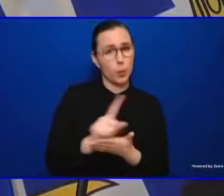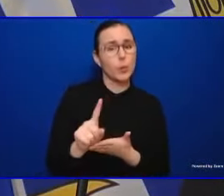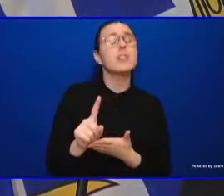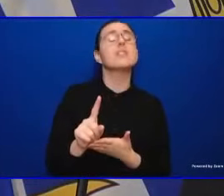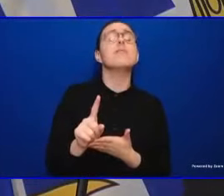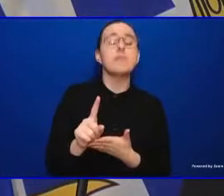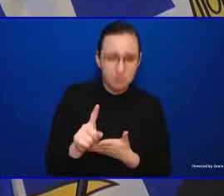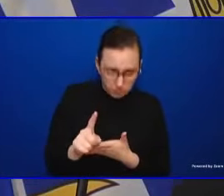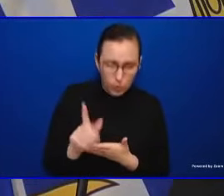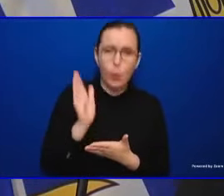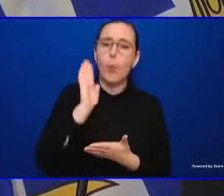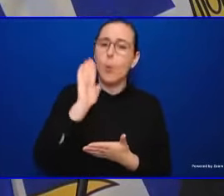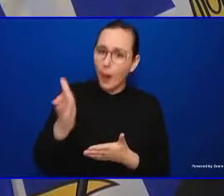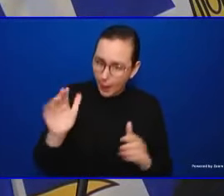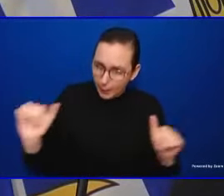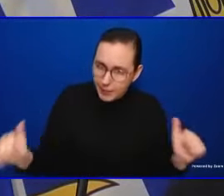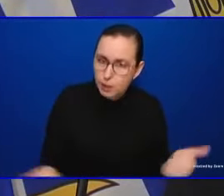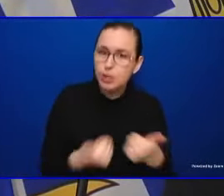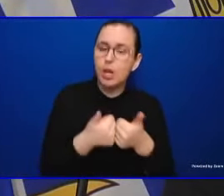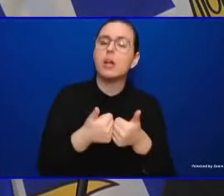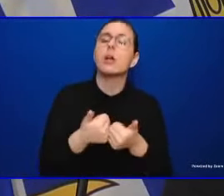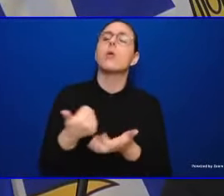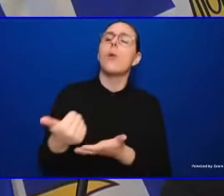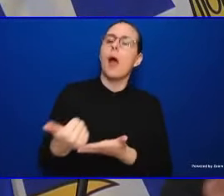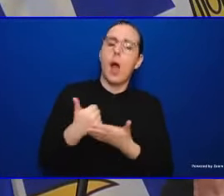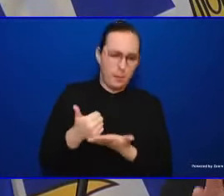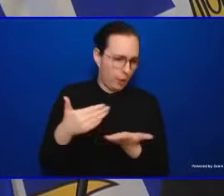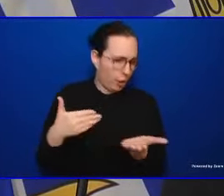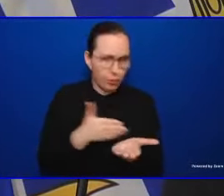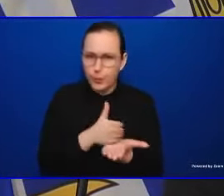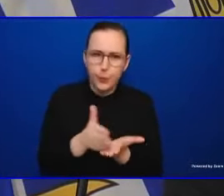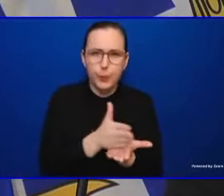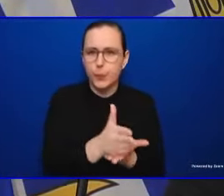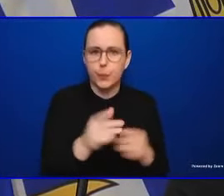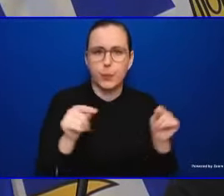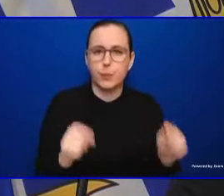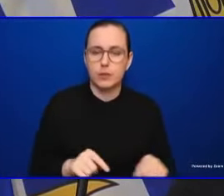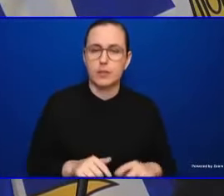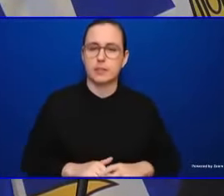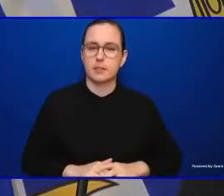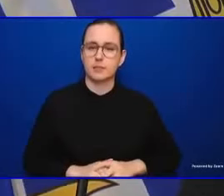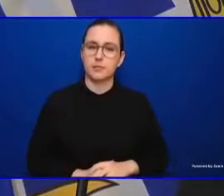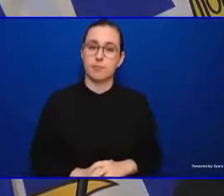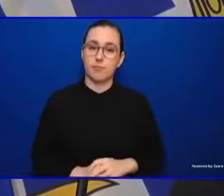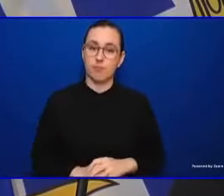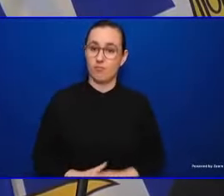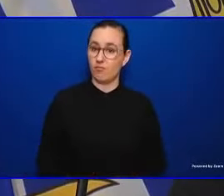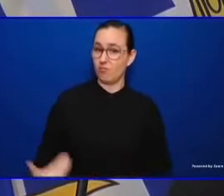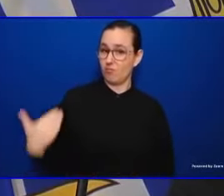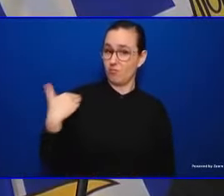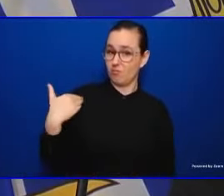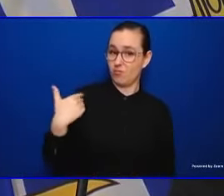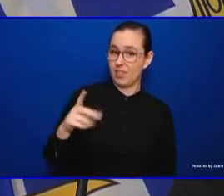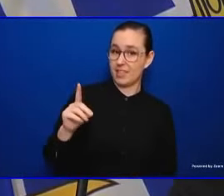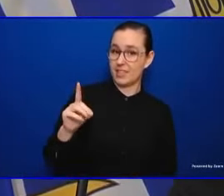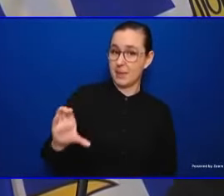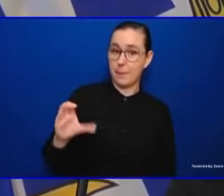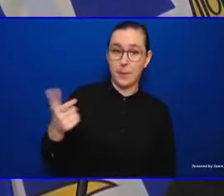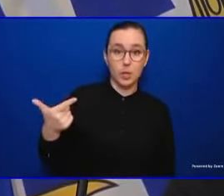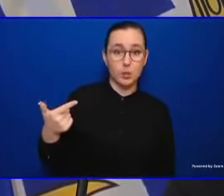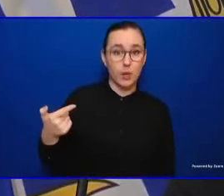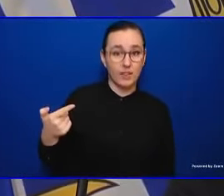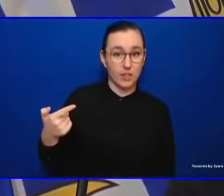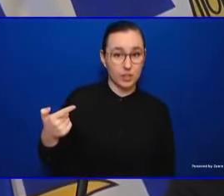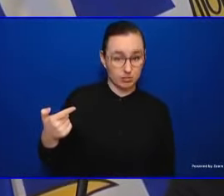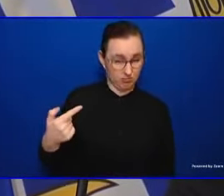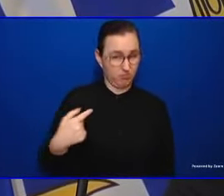On December 21st, we laid out in some more detail our plan for our expanded use of rapid antigen tests here